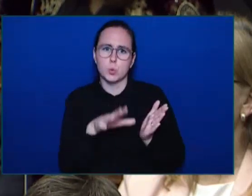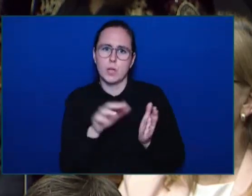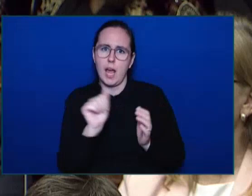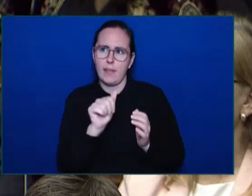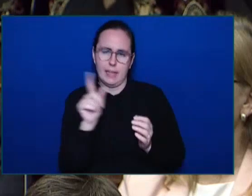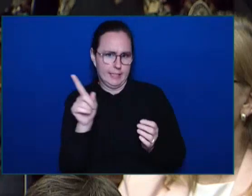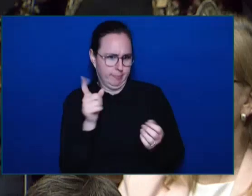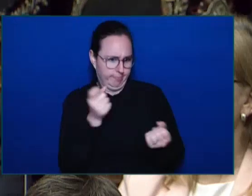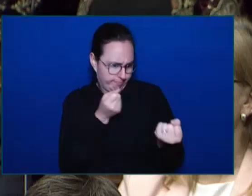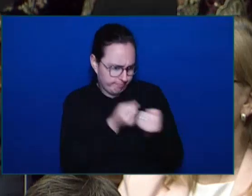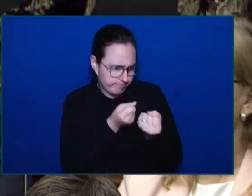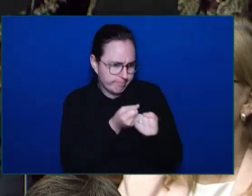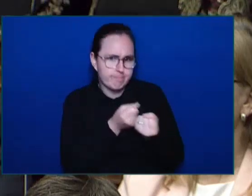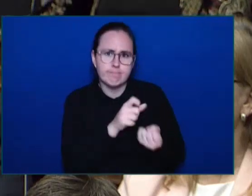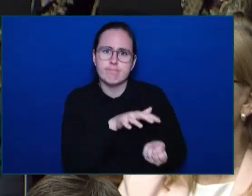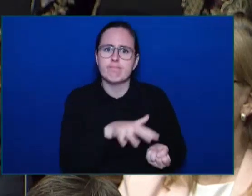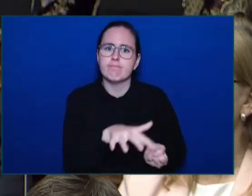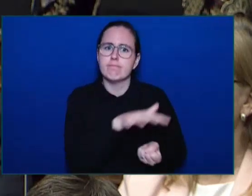for their